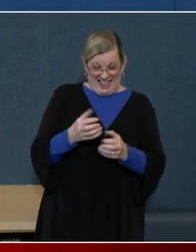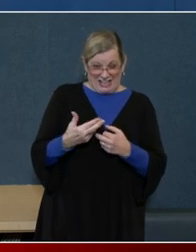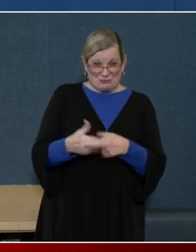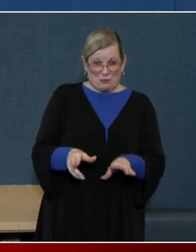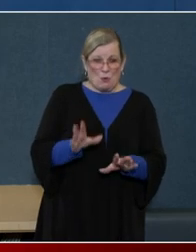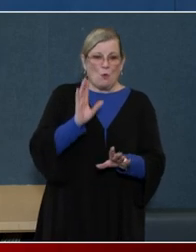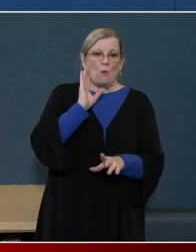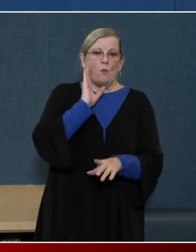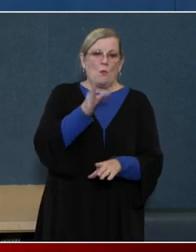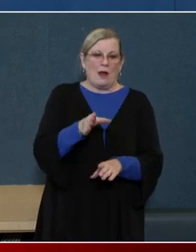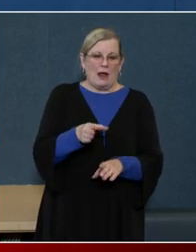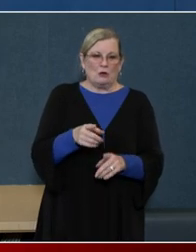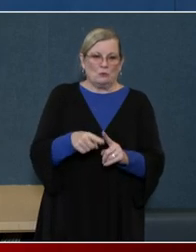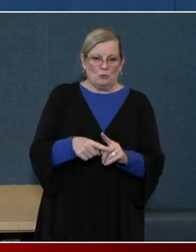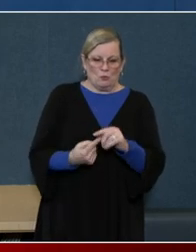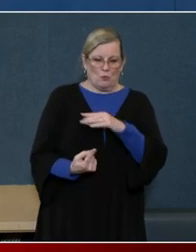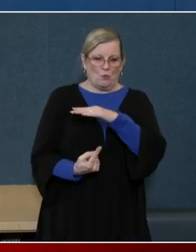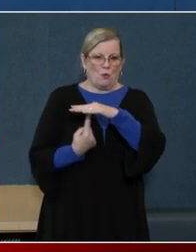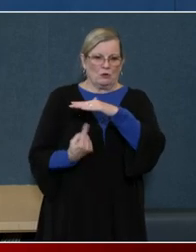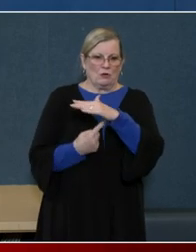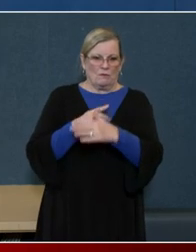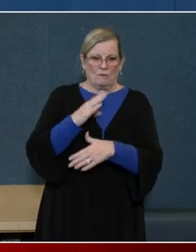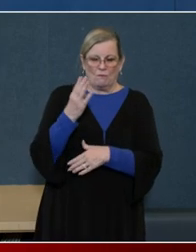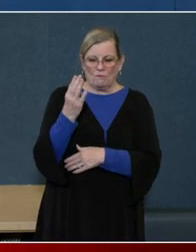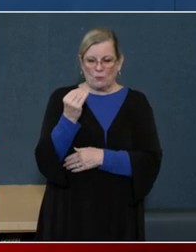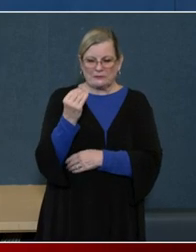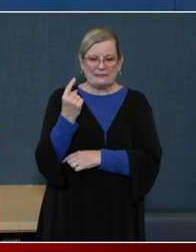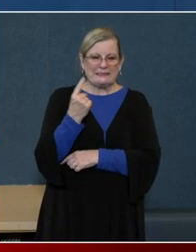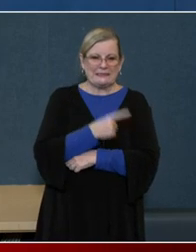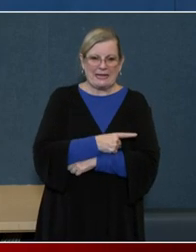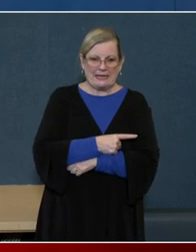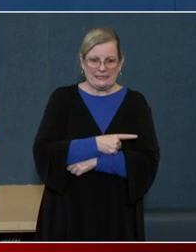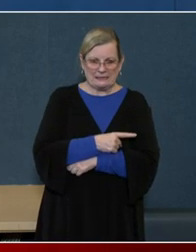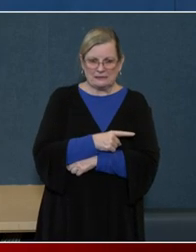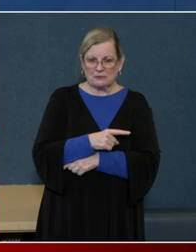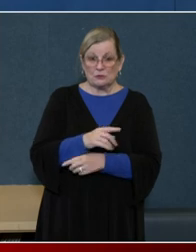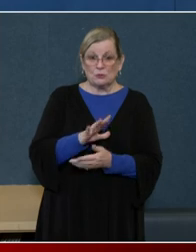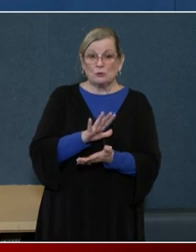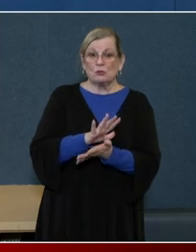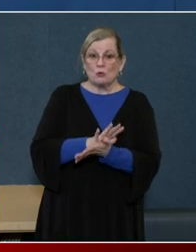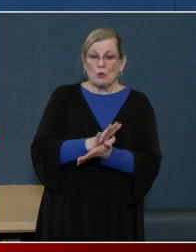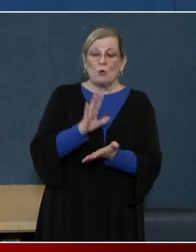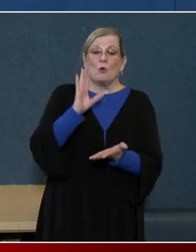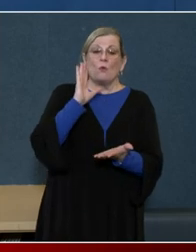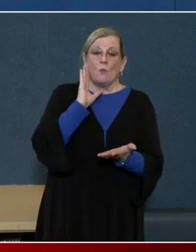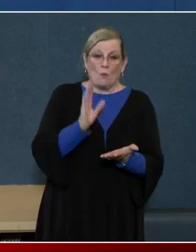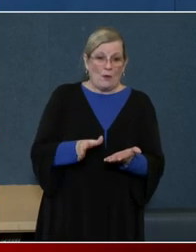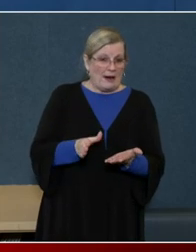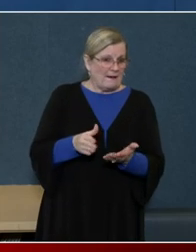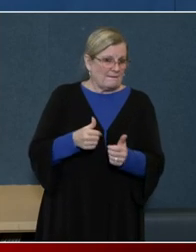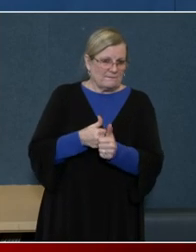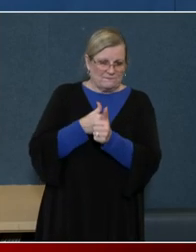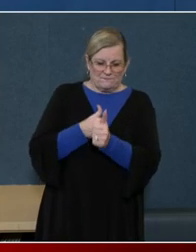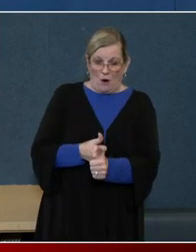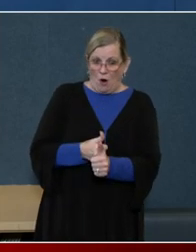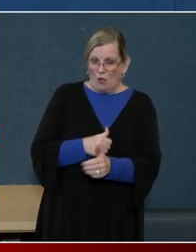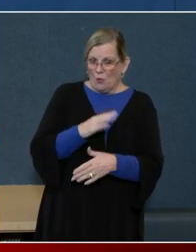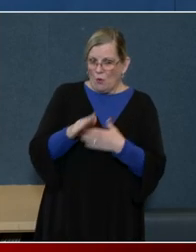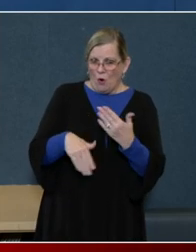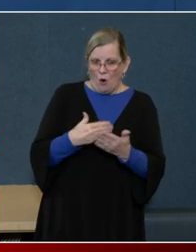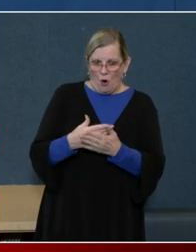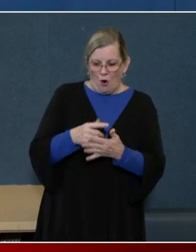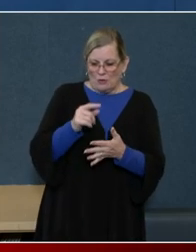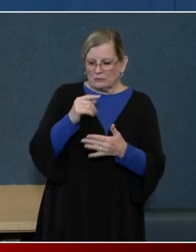be required to quarantine for 14 days. The school will follow all steps with DC Health and CDC